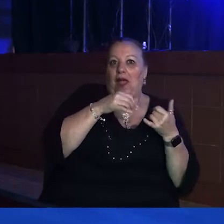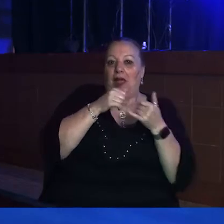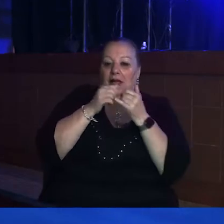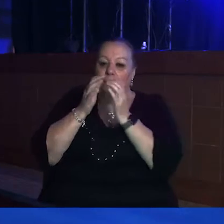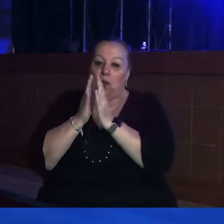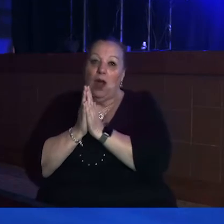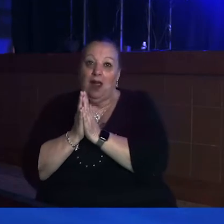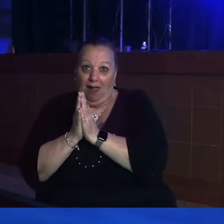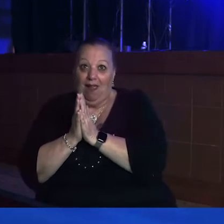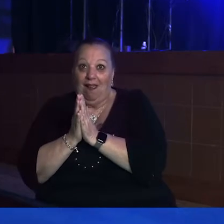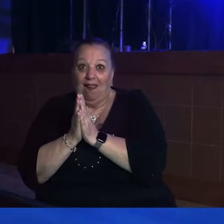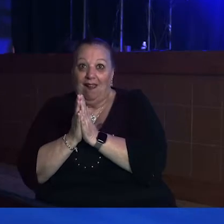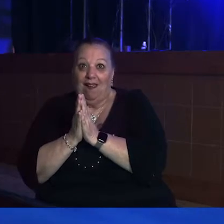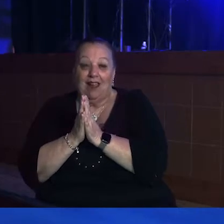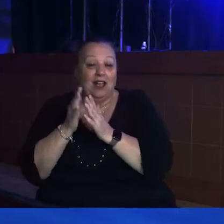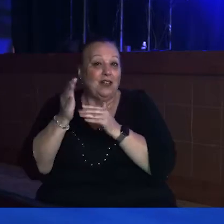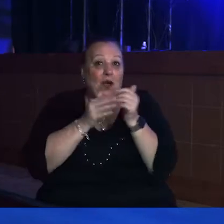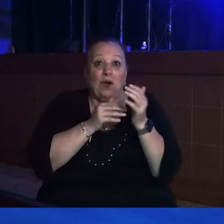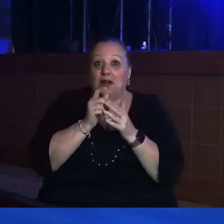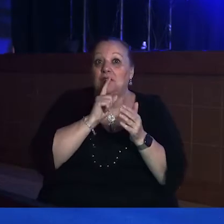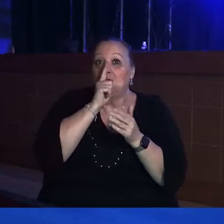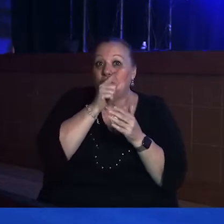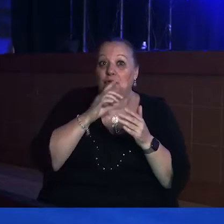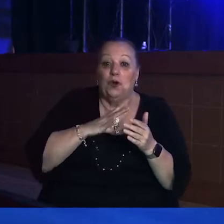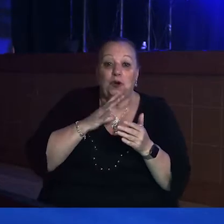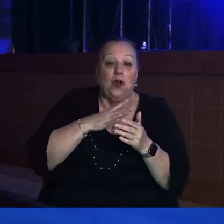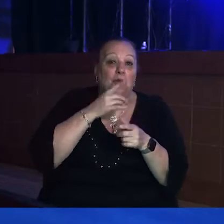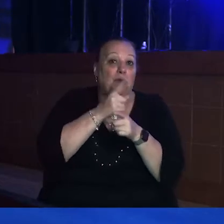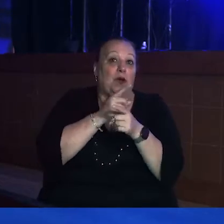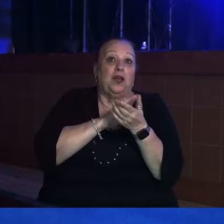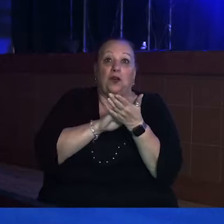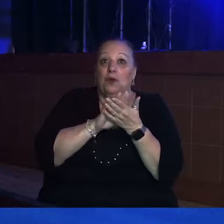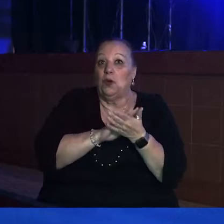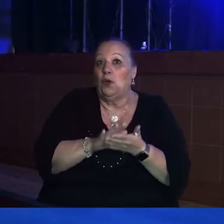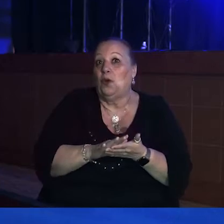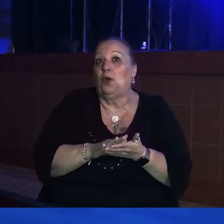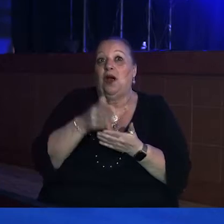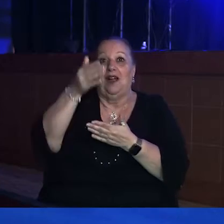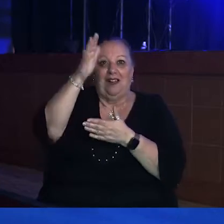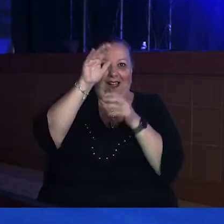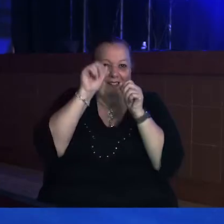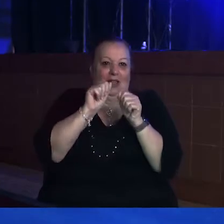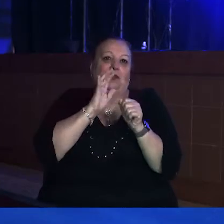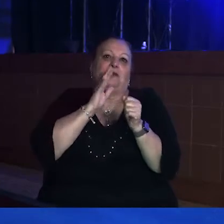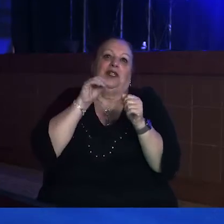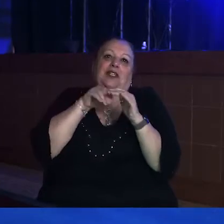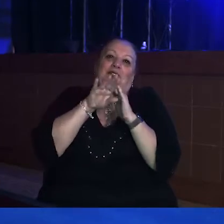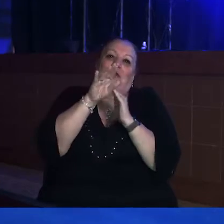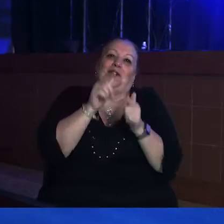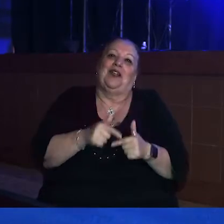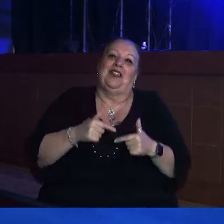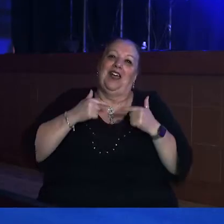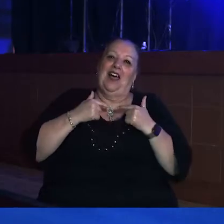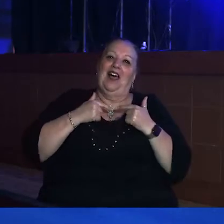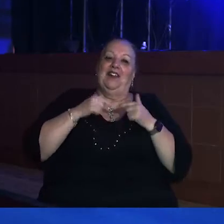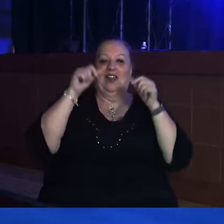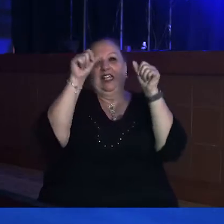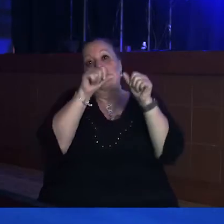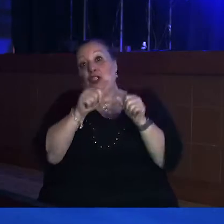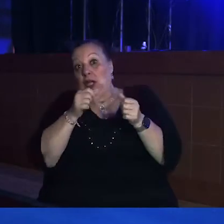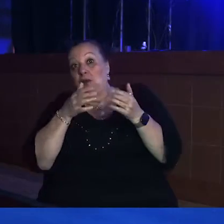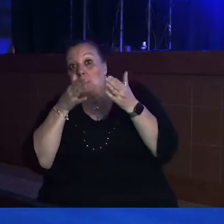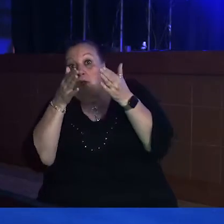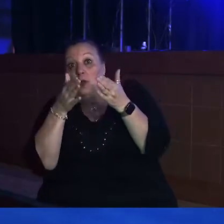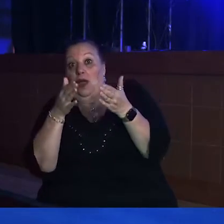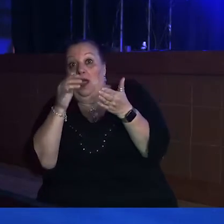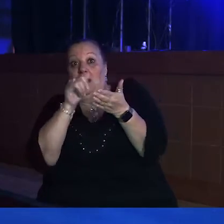So whatever is true or noble or right or pure, God's able to speak into your life and to shape you in ways. And so